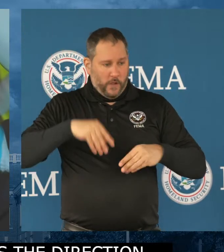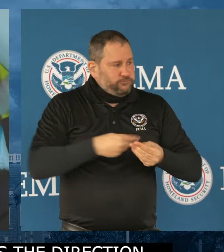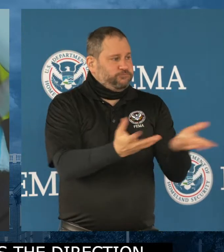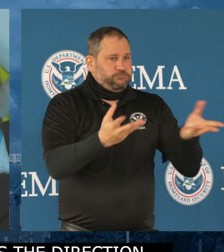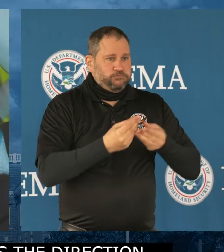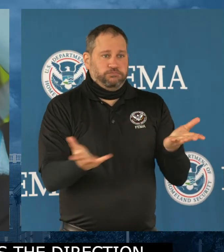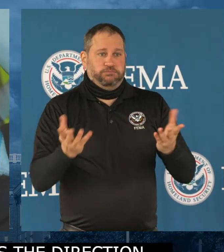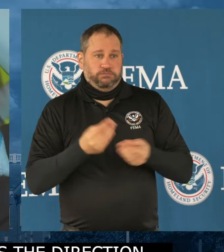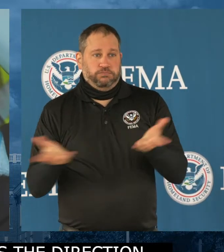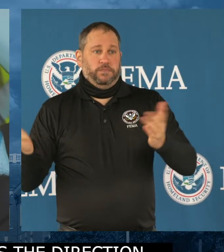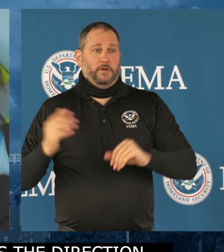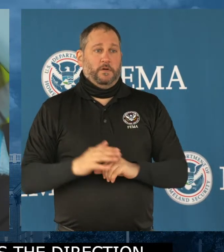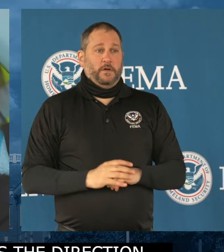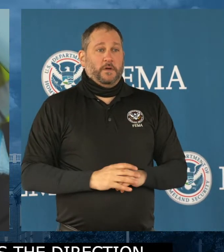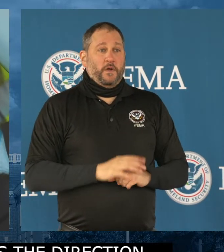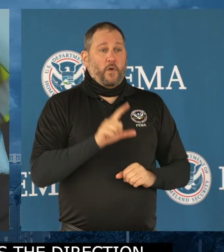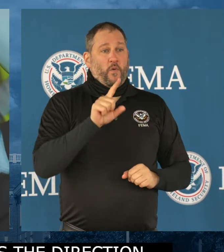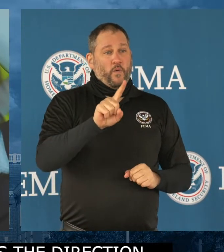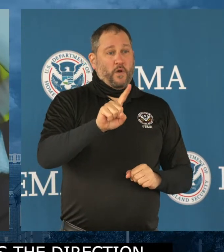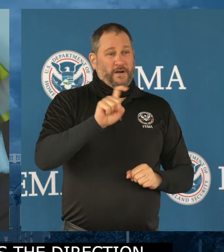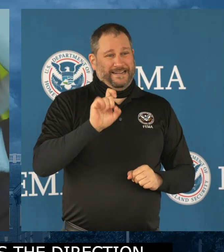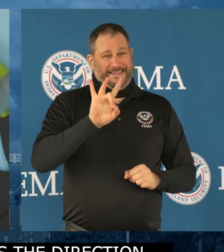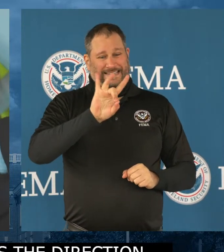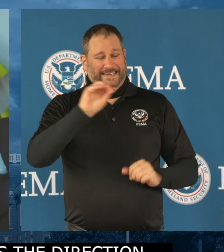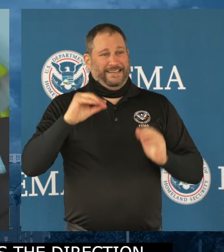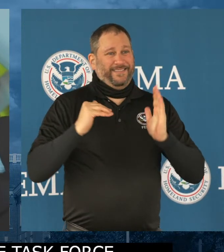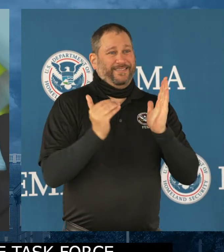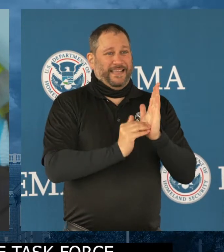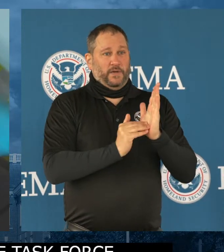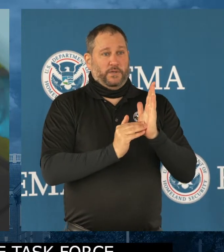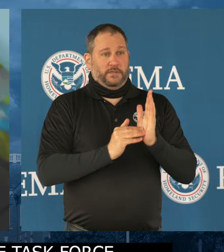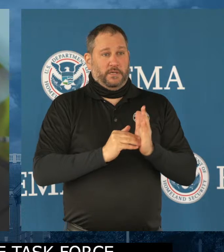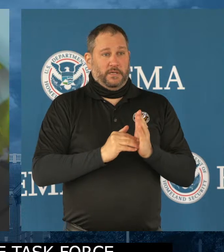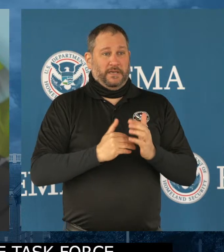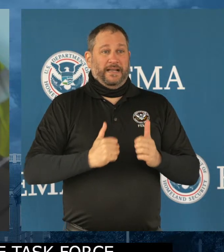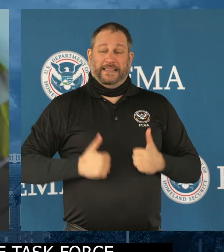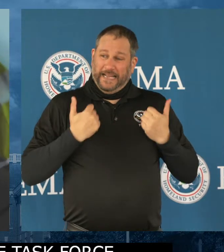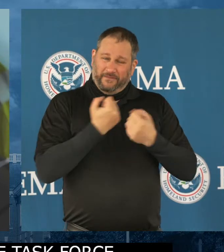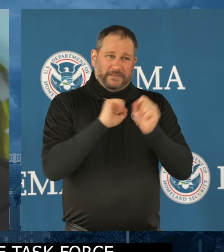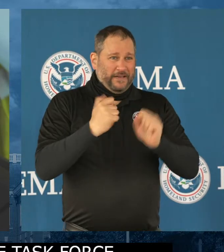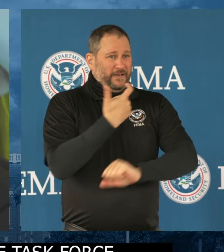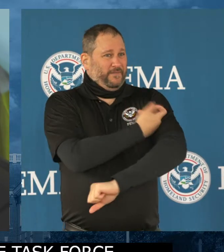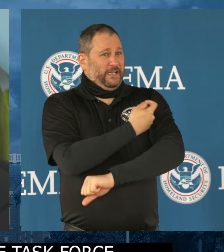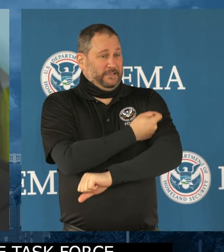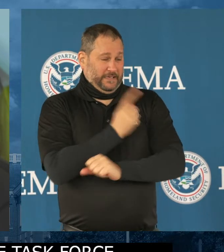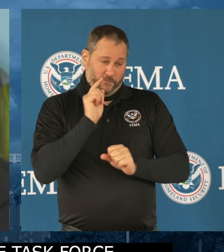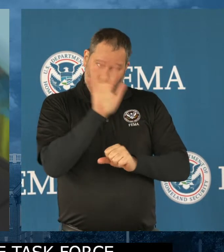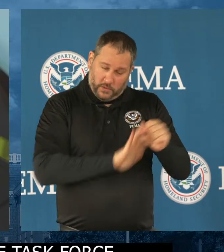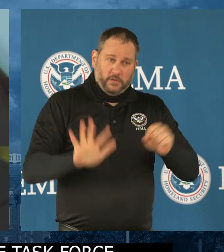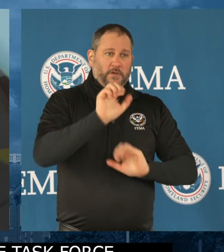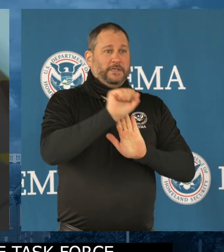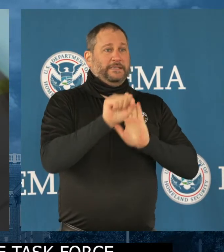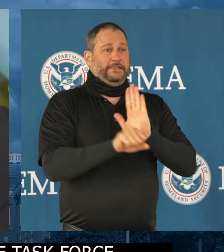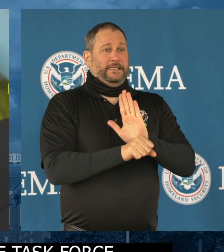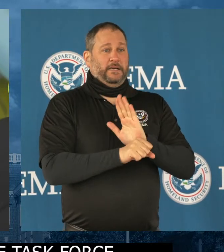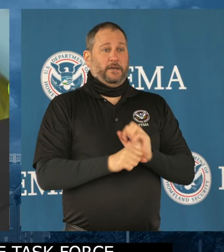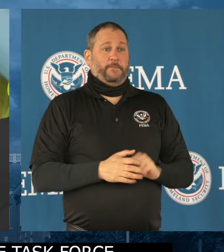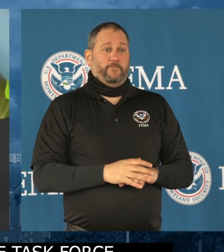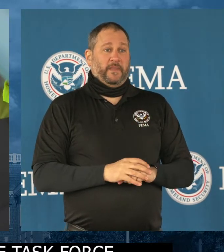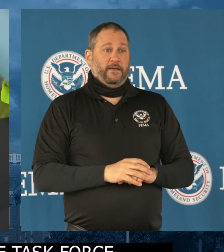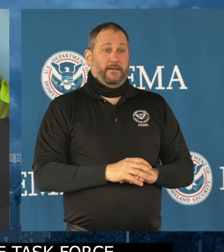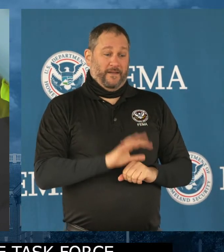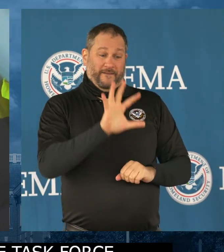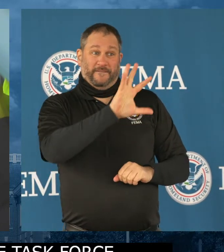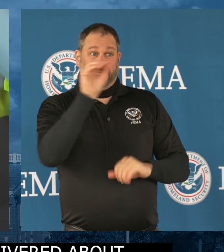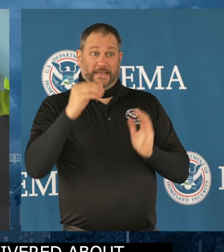about 180,000 life-saving vaccines in our state. About 50,000 of those are second